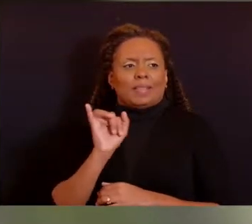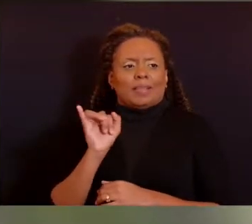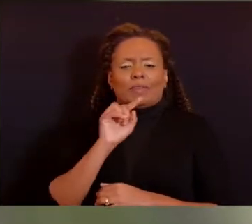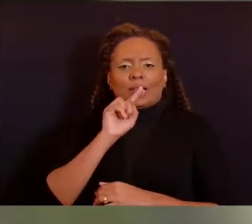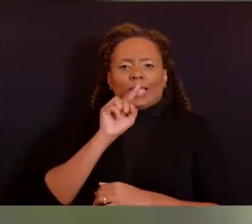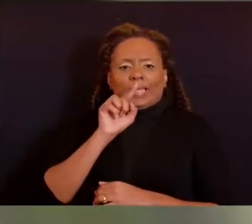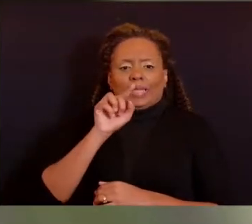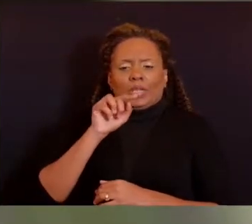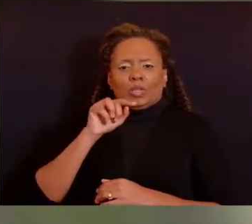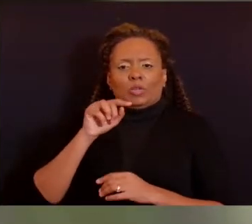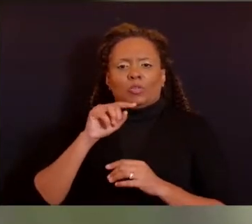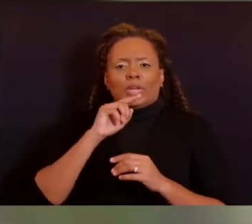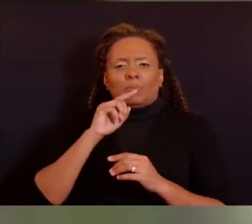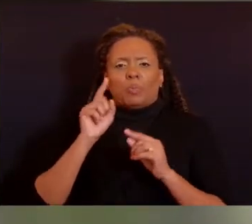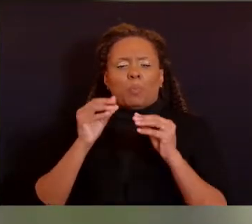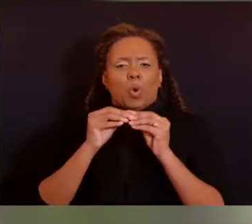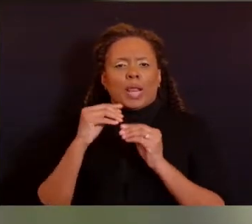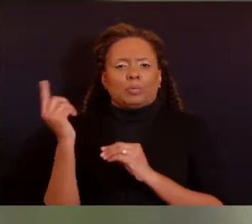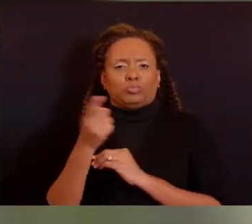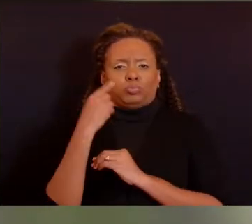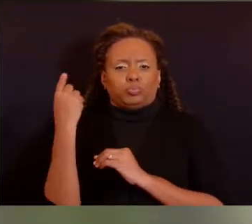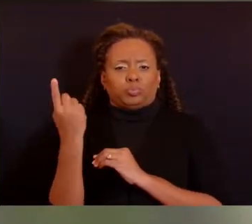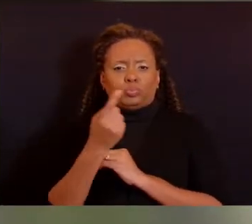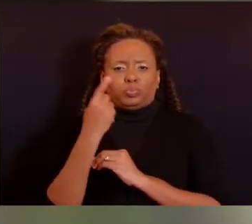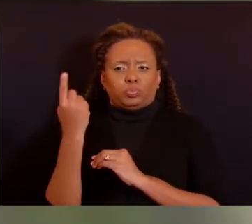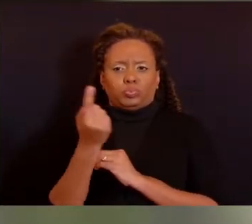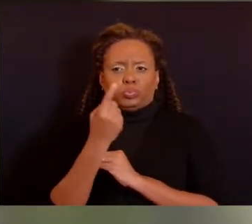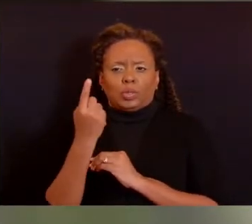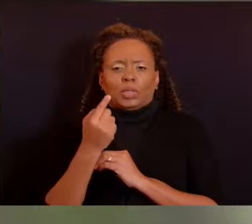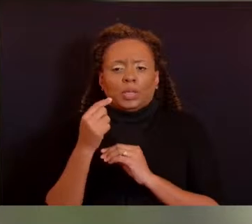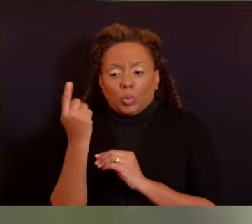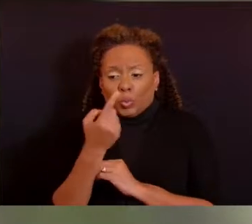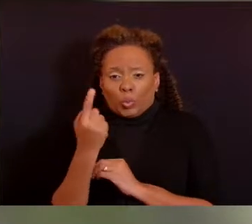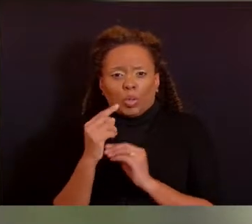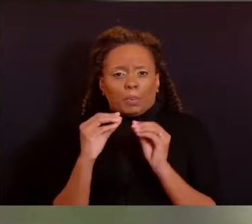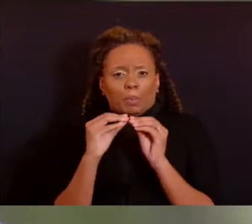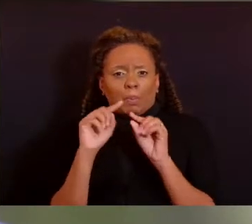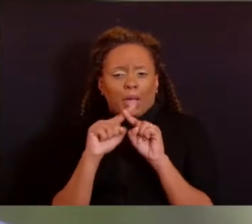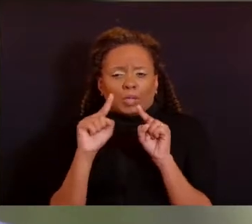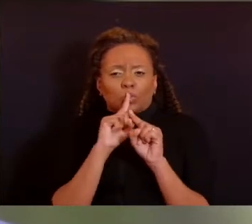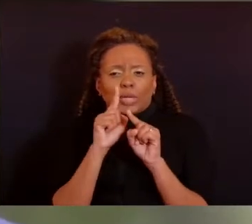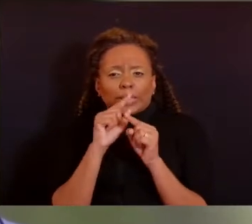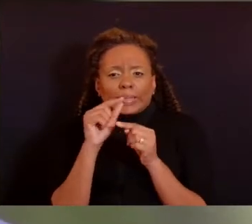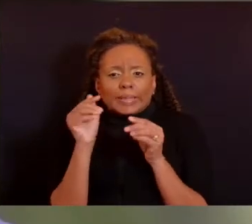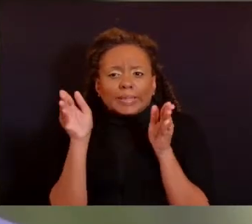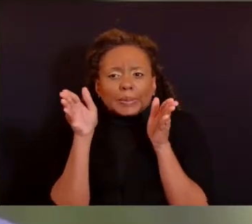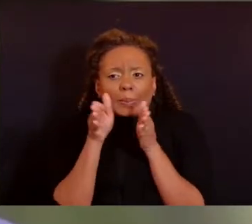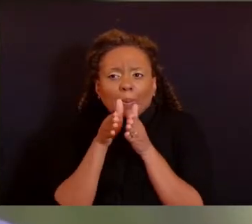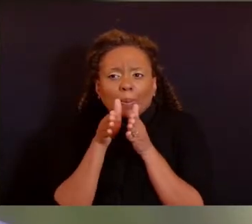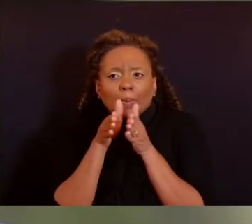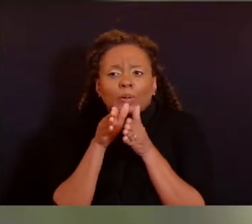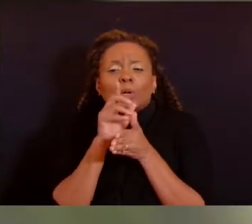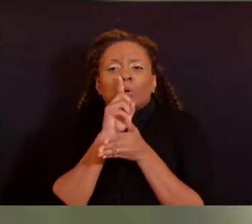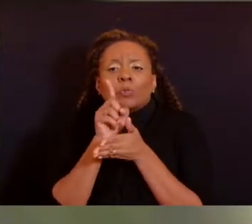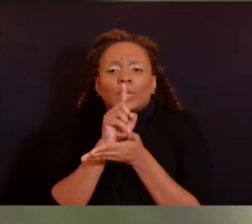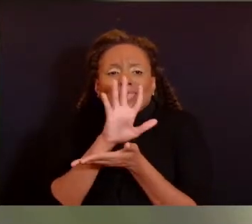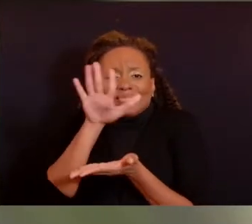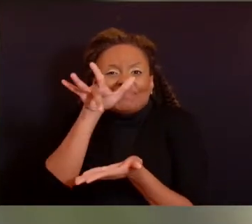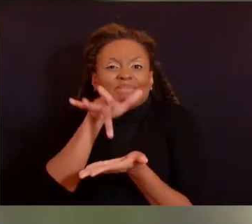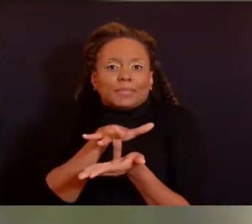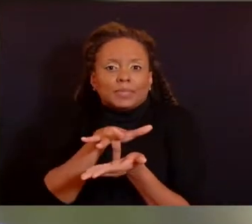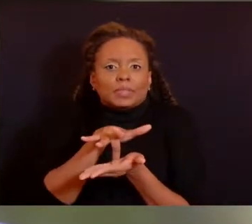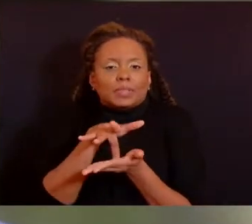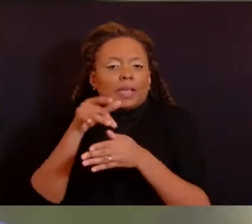this feature. And it was so tiny that it actually fit comfortably within the middle of the island. And